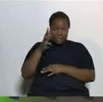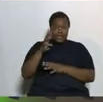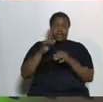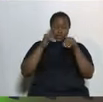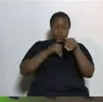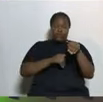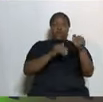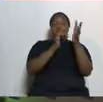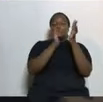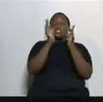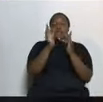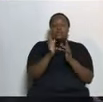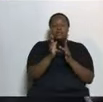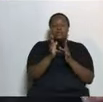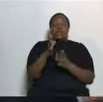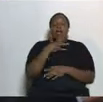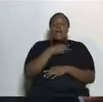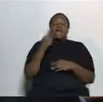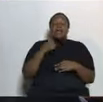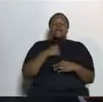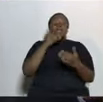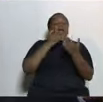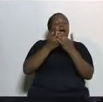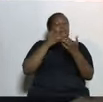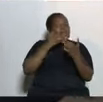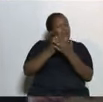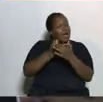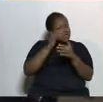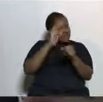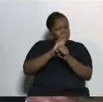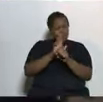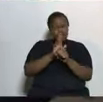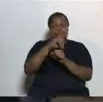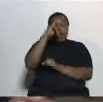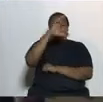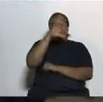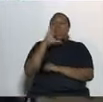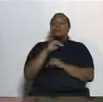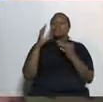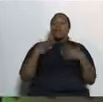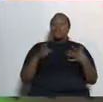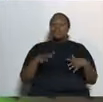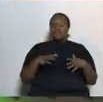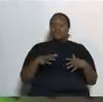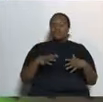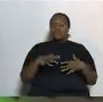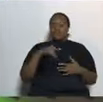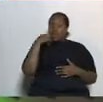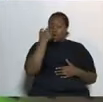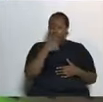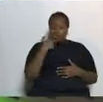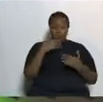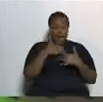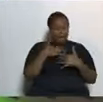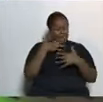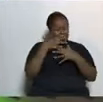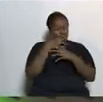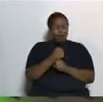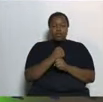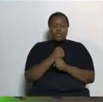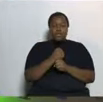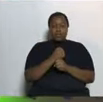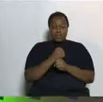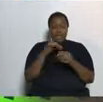follow him. And I am so thankful for the Africans who have such courage that